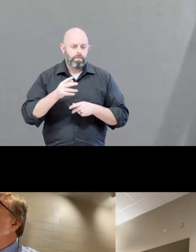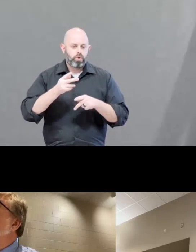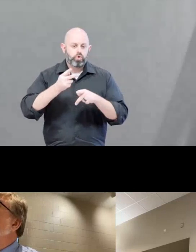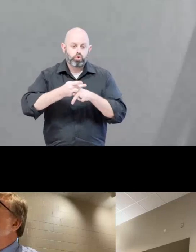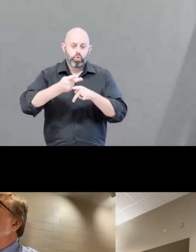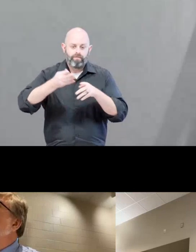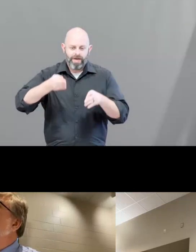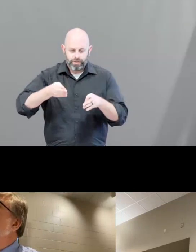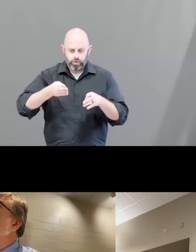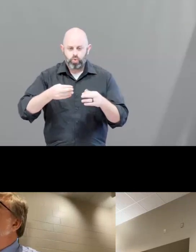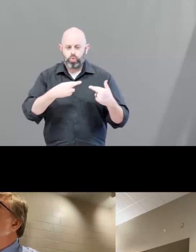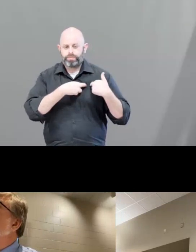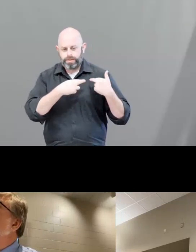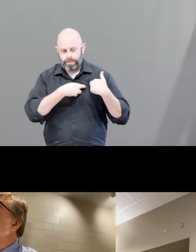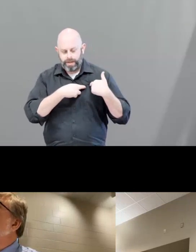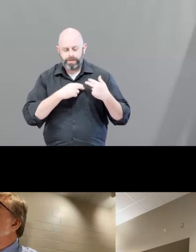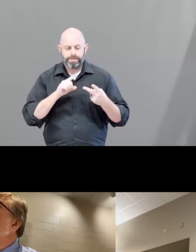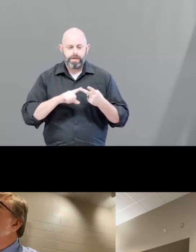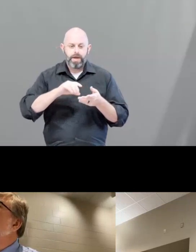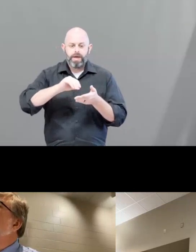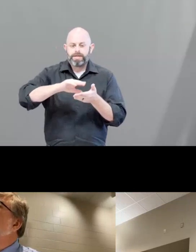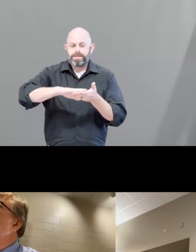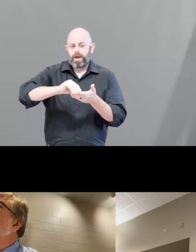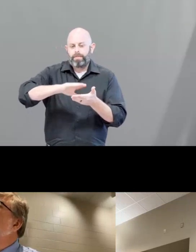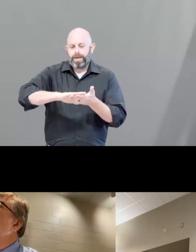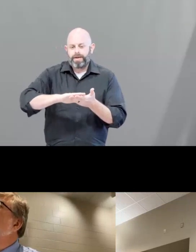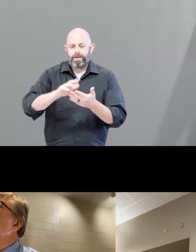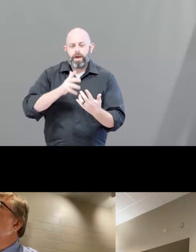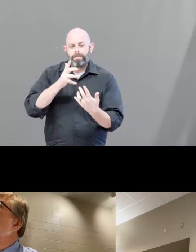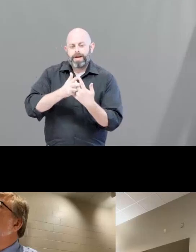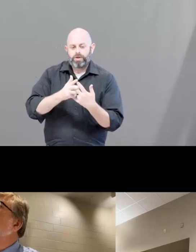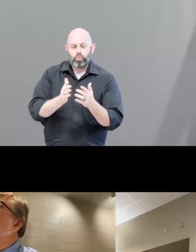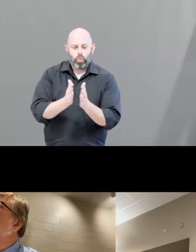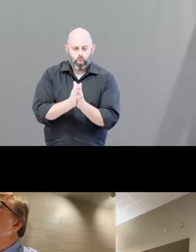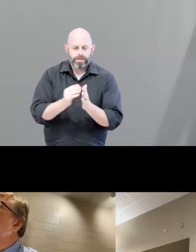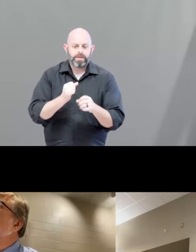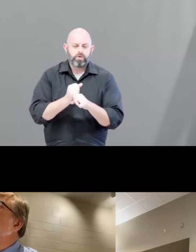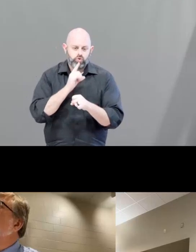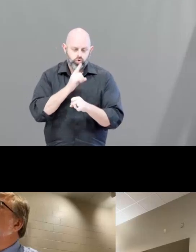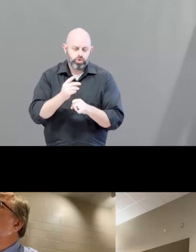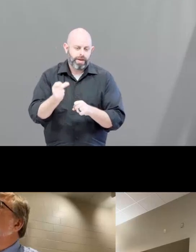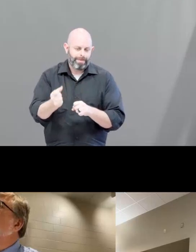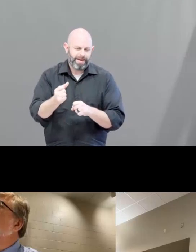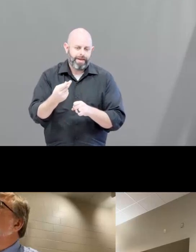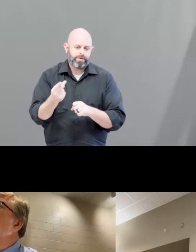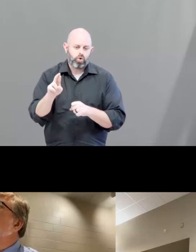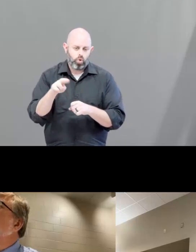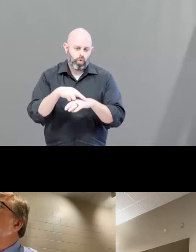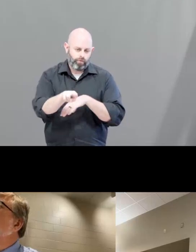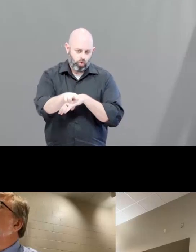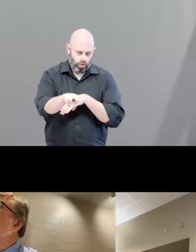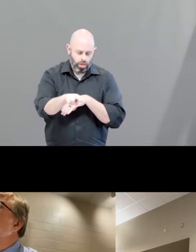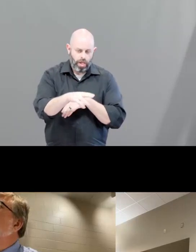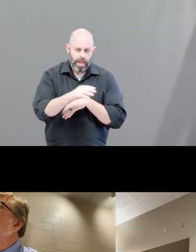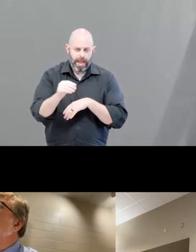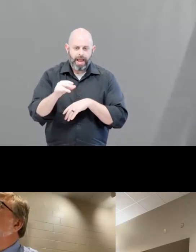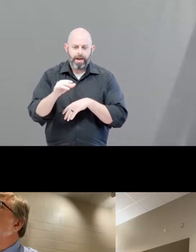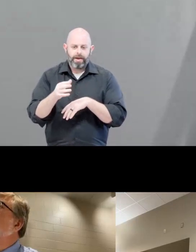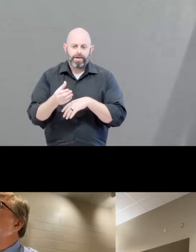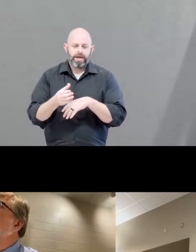Supervisor responsibilities, document accommodation requests, ensures immediate HR referral, and